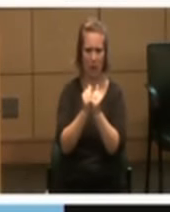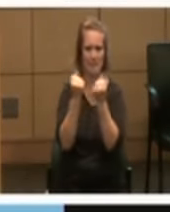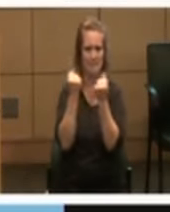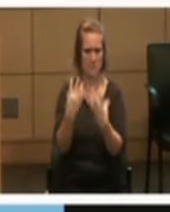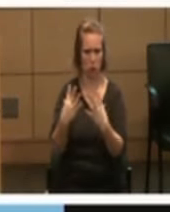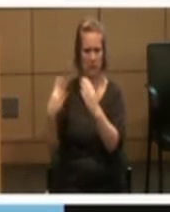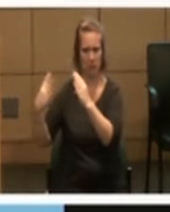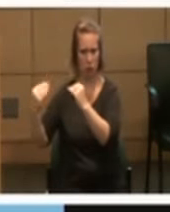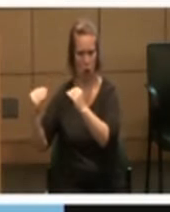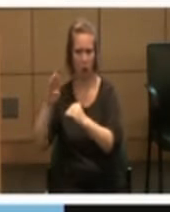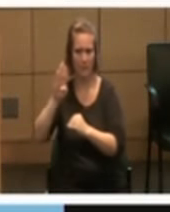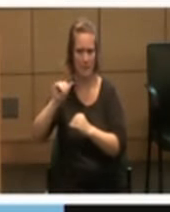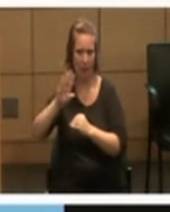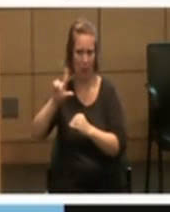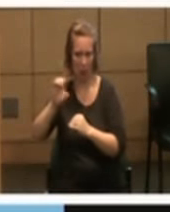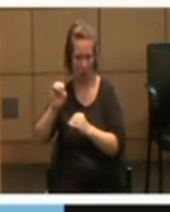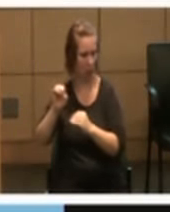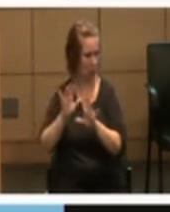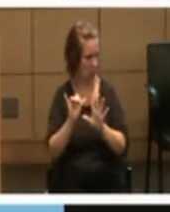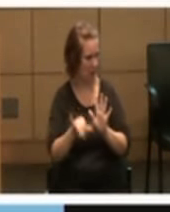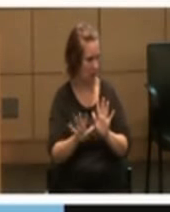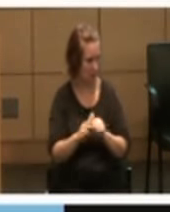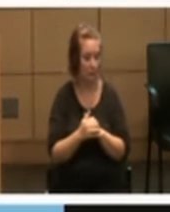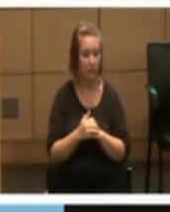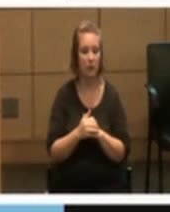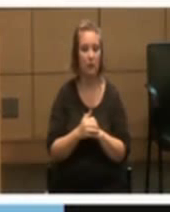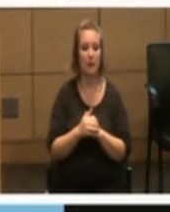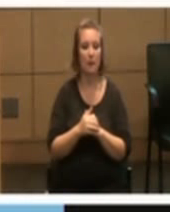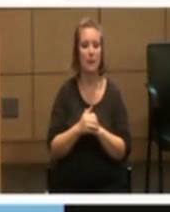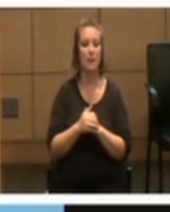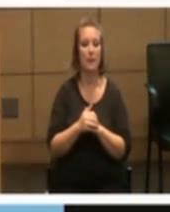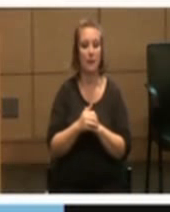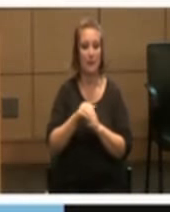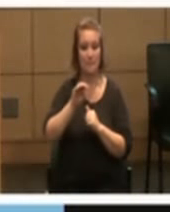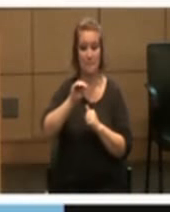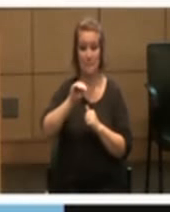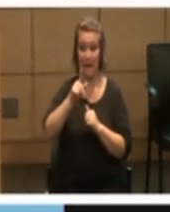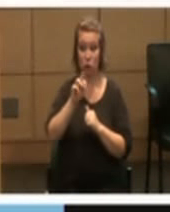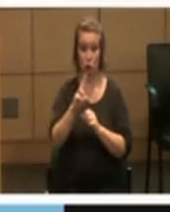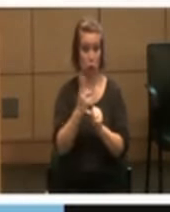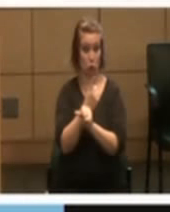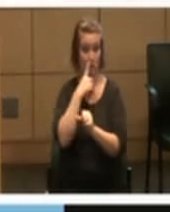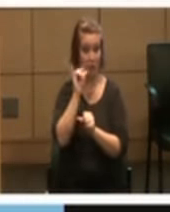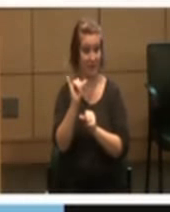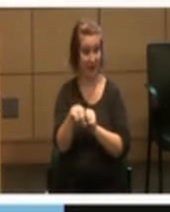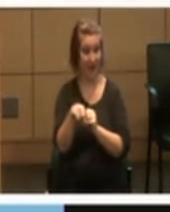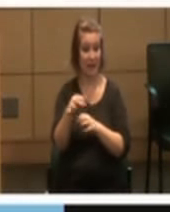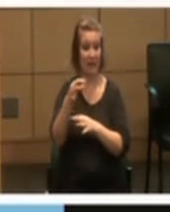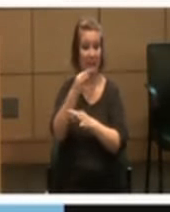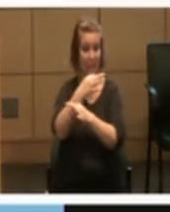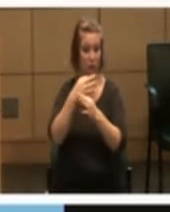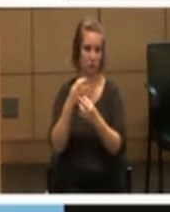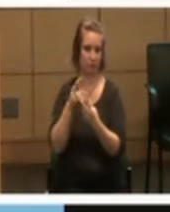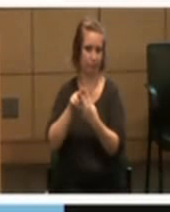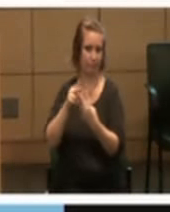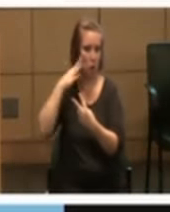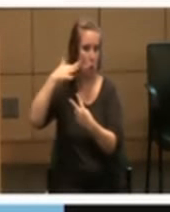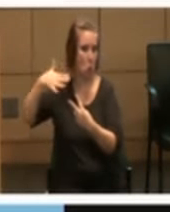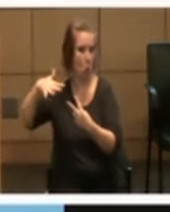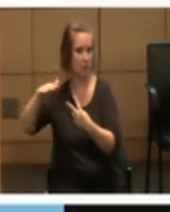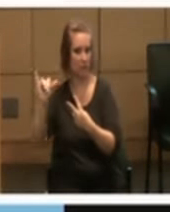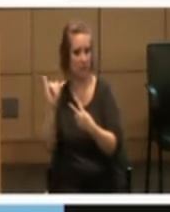babble. The masker stimuli that we used for this experiment was either speech-shaped noise, which sounds like